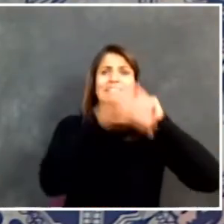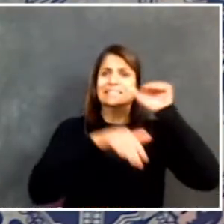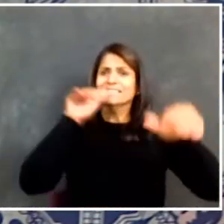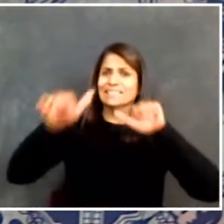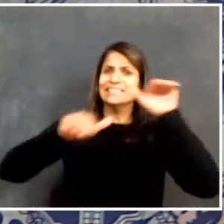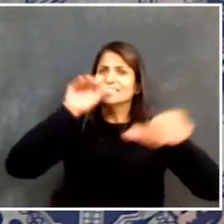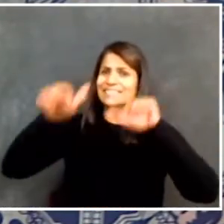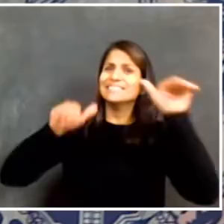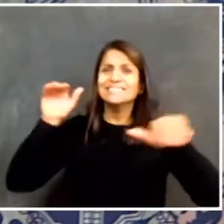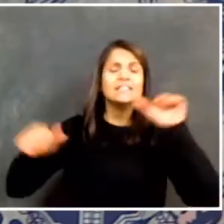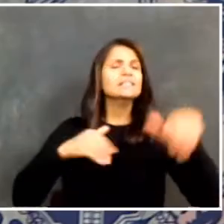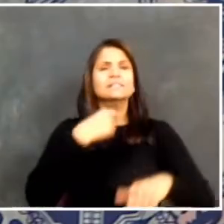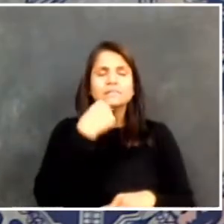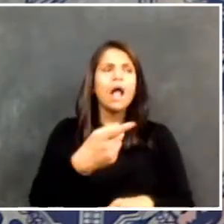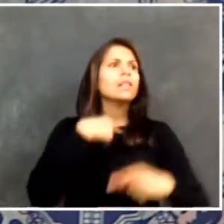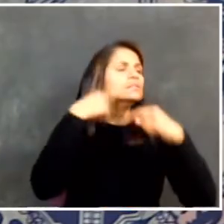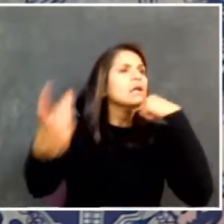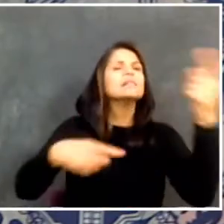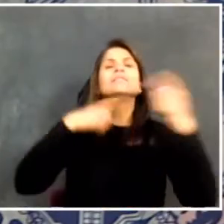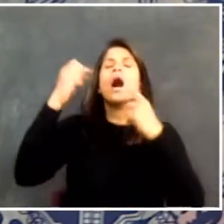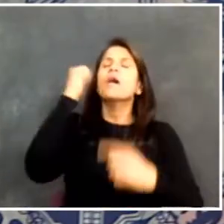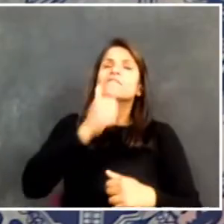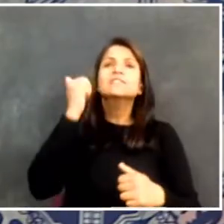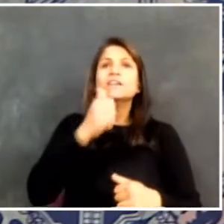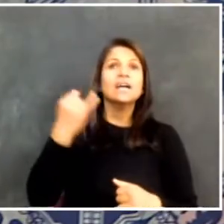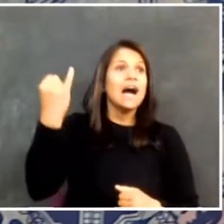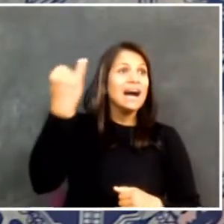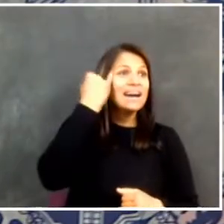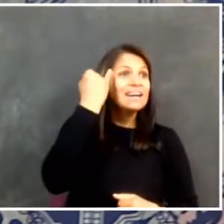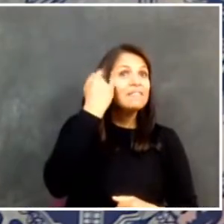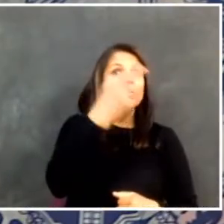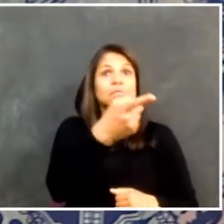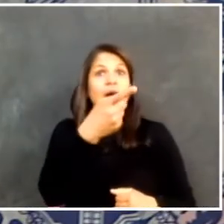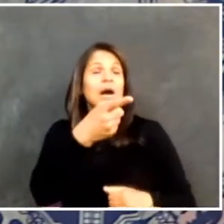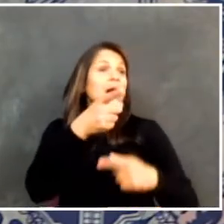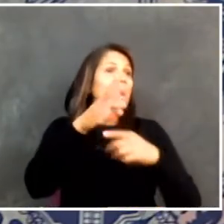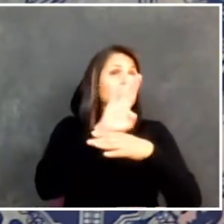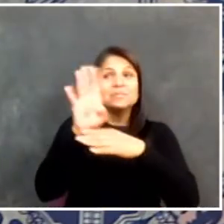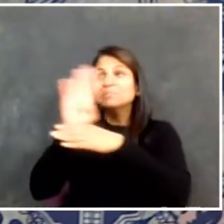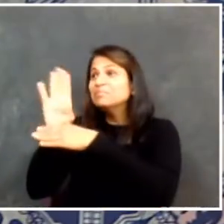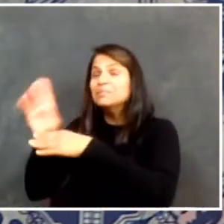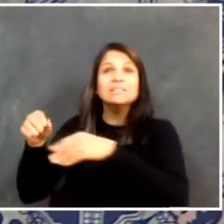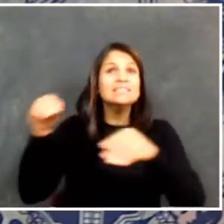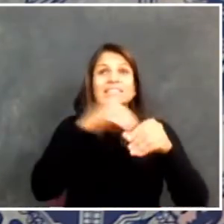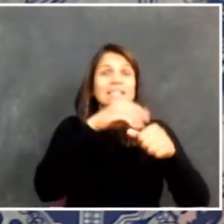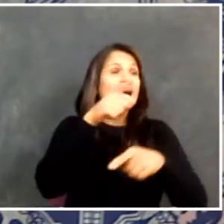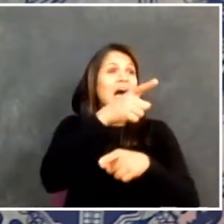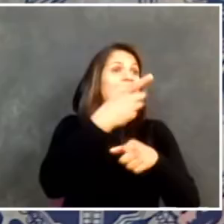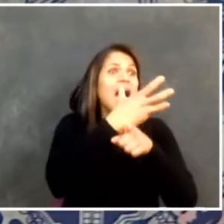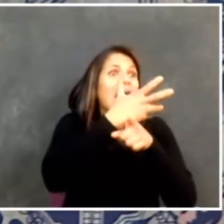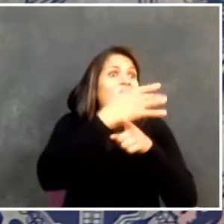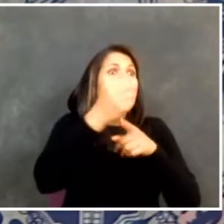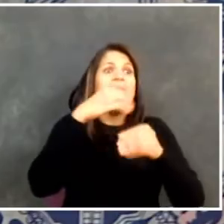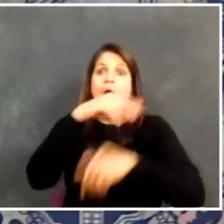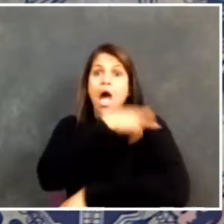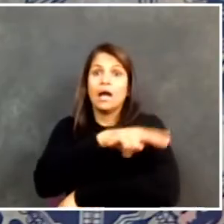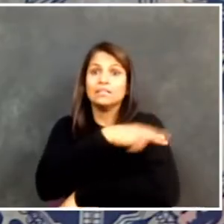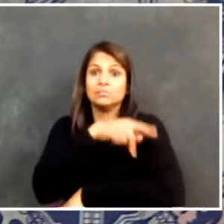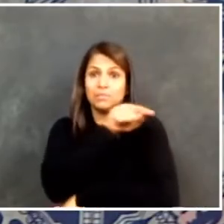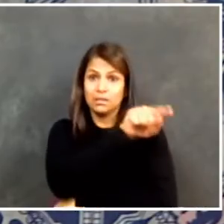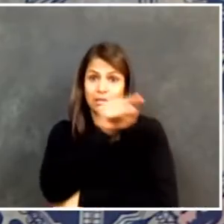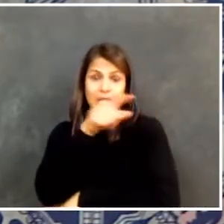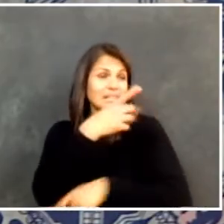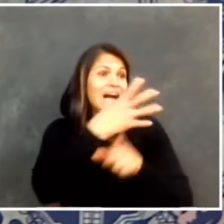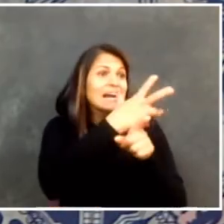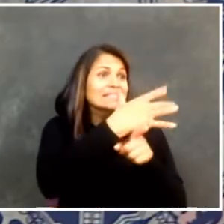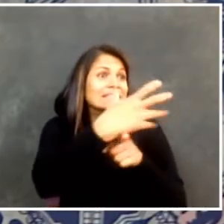in, needed a ventilator, there was no ventilator, or someone came in, they needed a doctor, nurse, there was no doctor, nurse. We did not, thank God, experience that, and we're still fighting to make